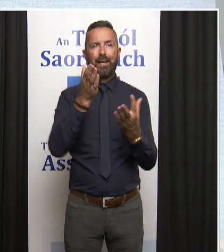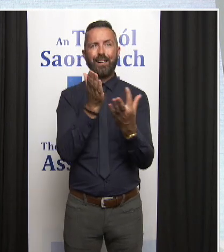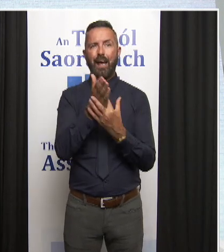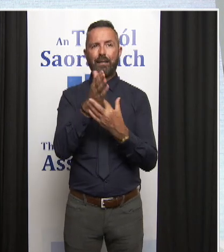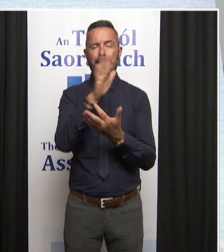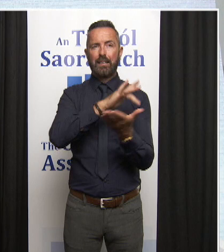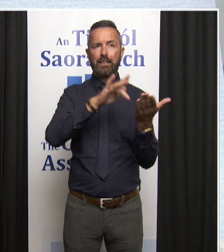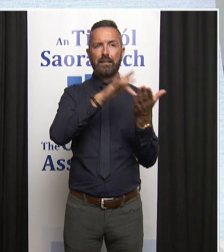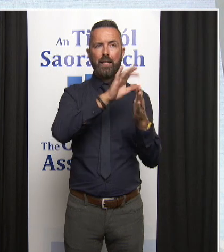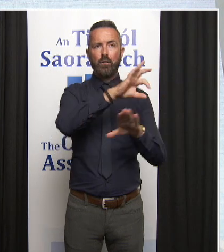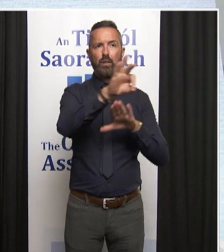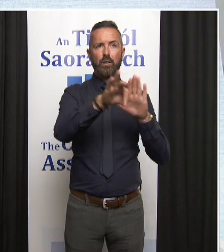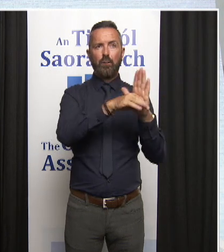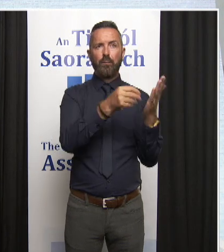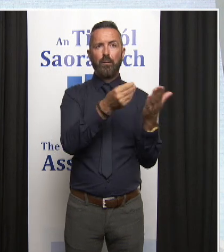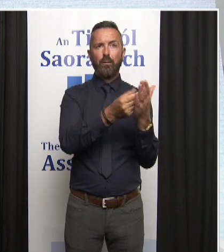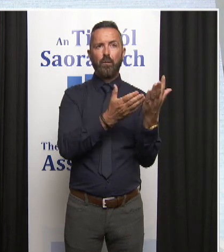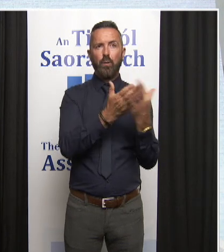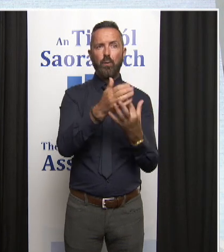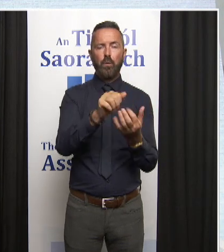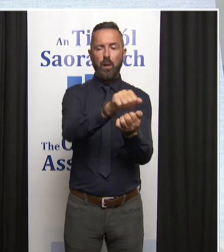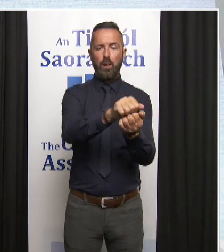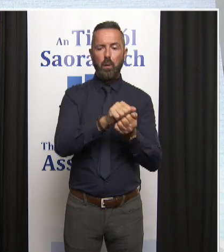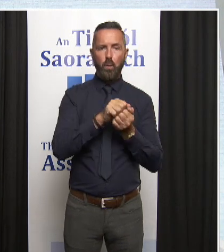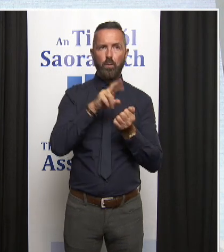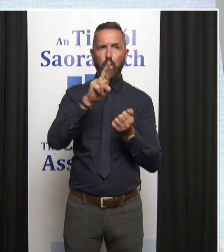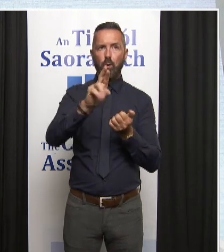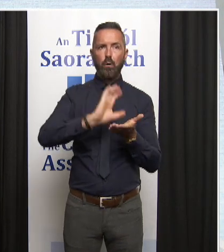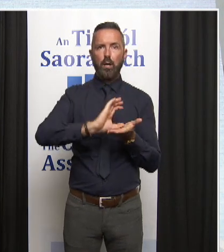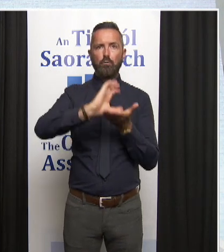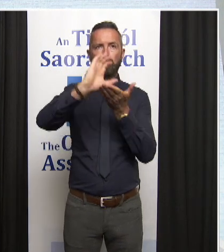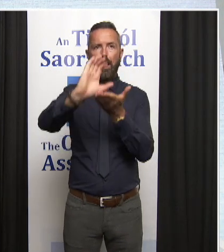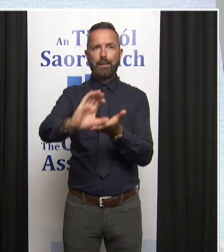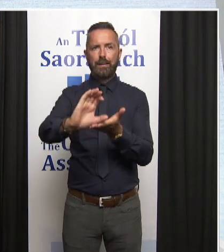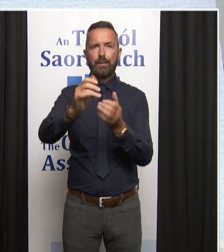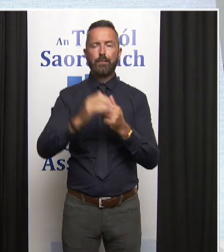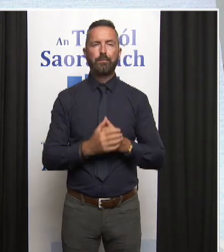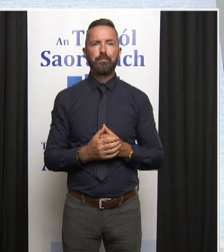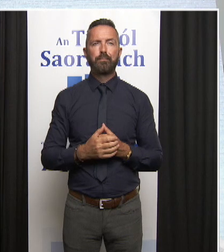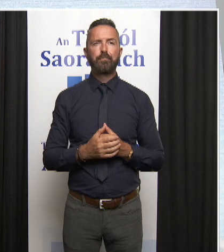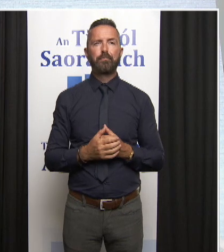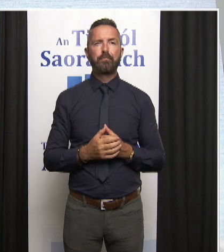government fundings through loans or grants. And